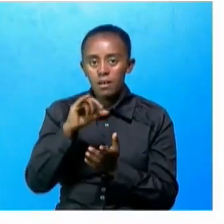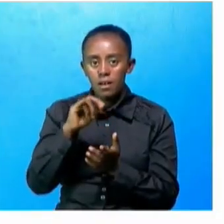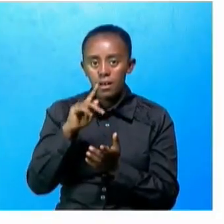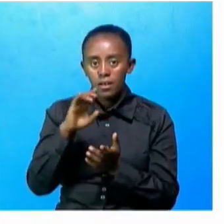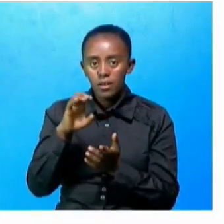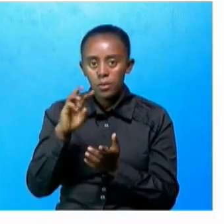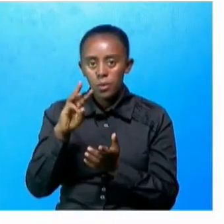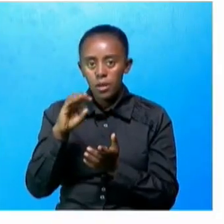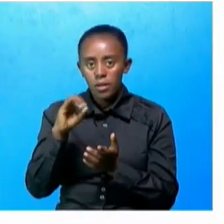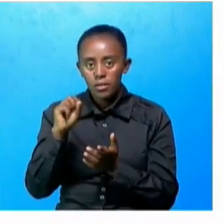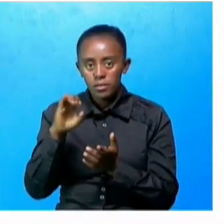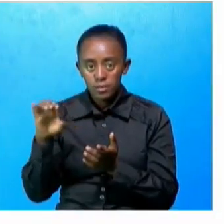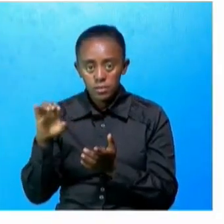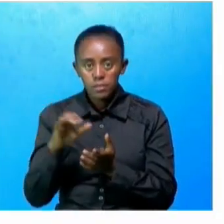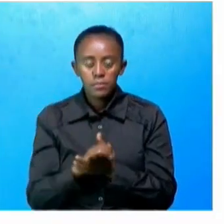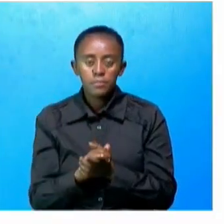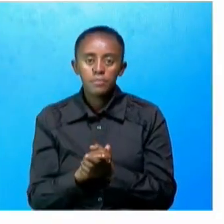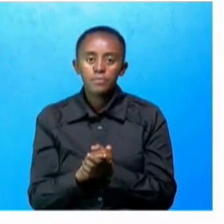right?